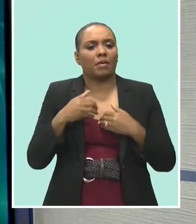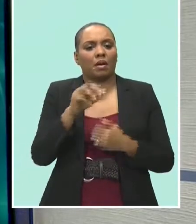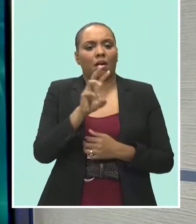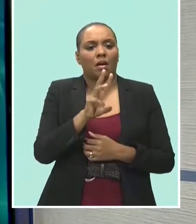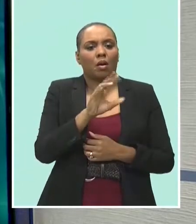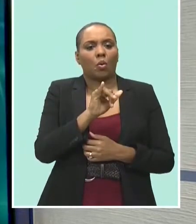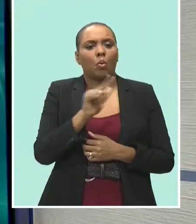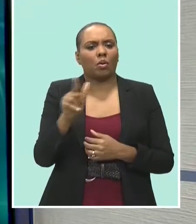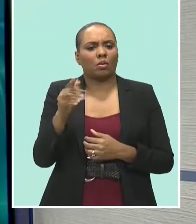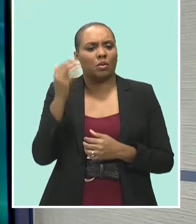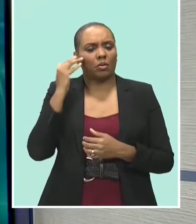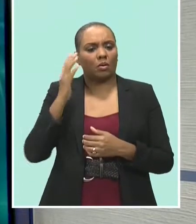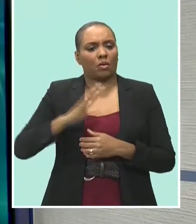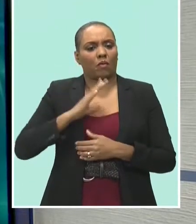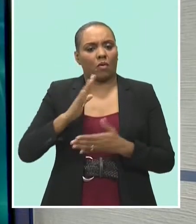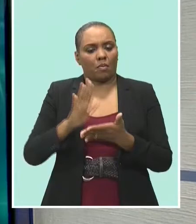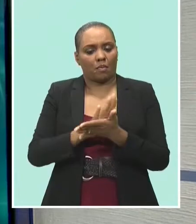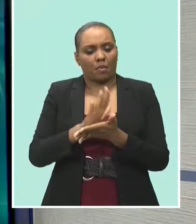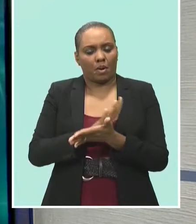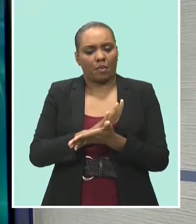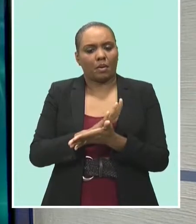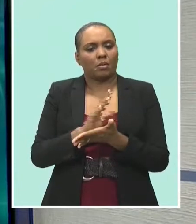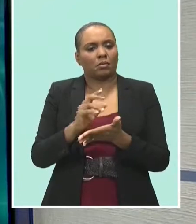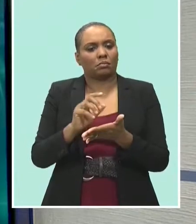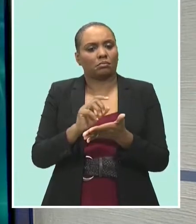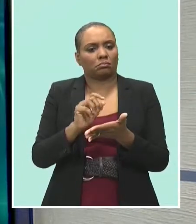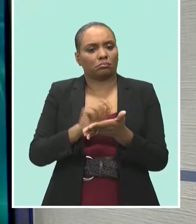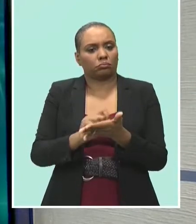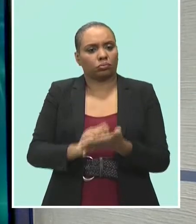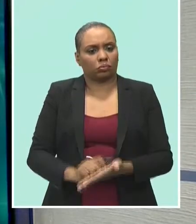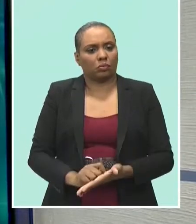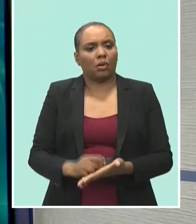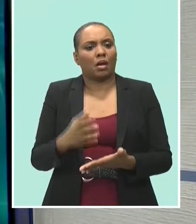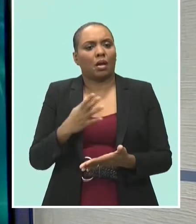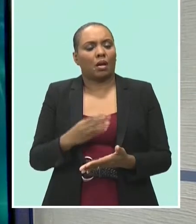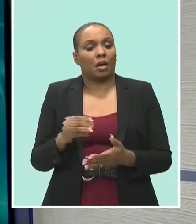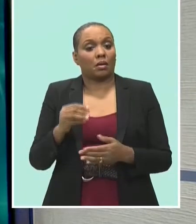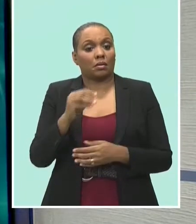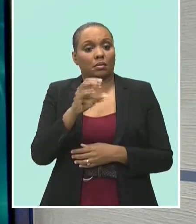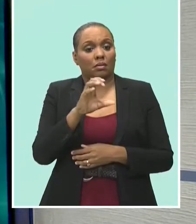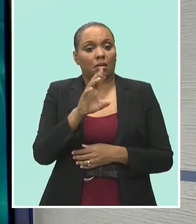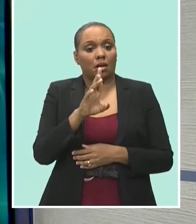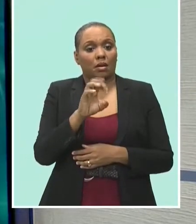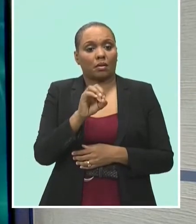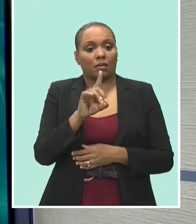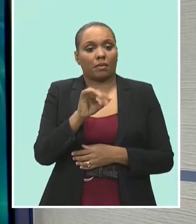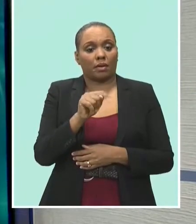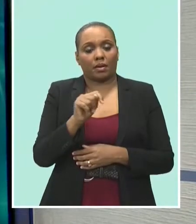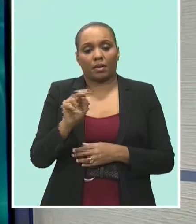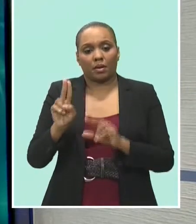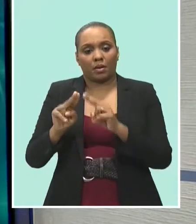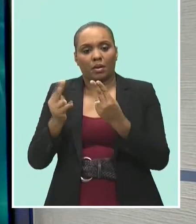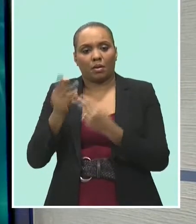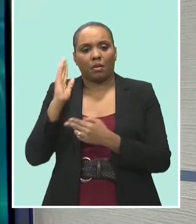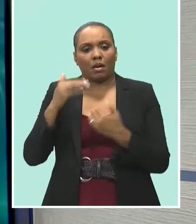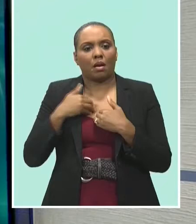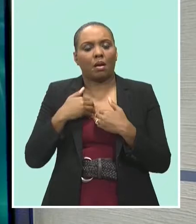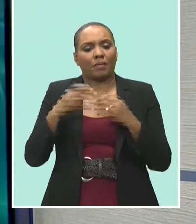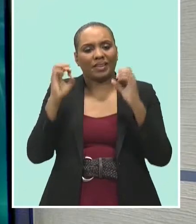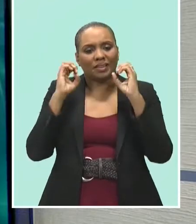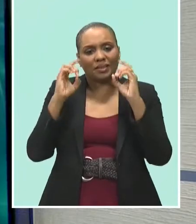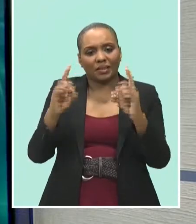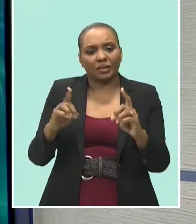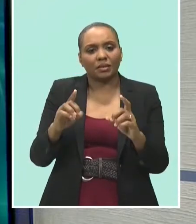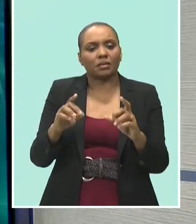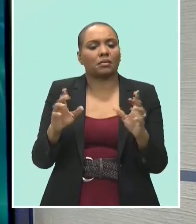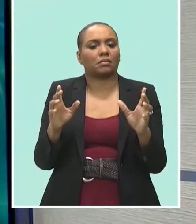clearer later this month, as the Barbados Public Workers Cooperative Credit Union Limited will be hosting an education seminar on why